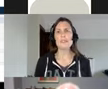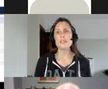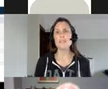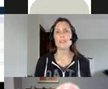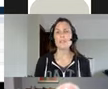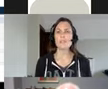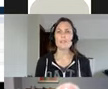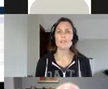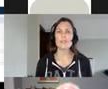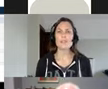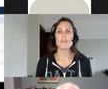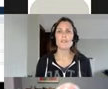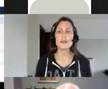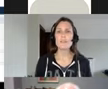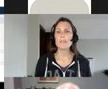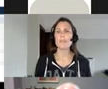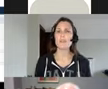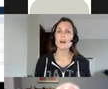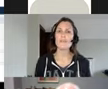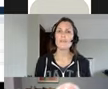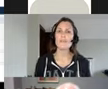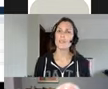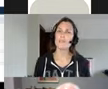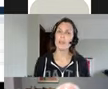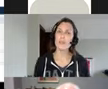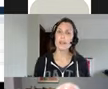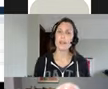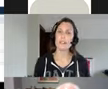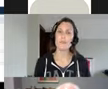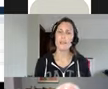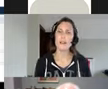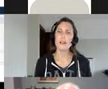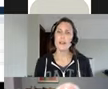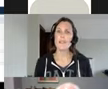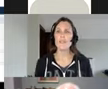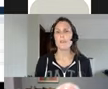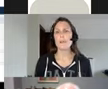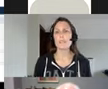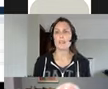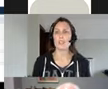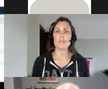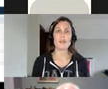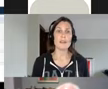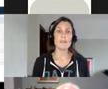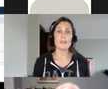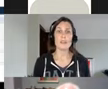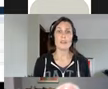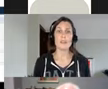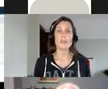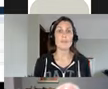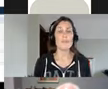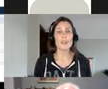lot of significant hurdles to helping people feel confident that they've done the right things with data and that their map design is really going to